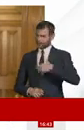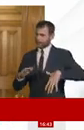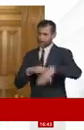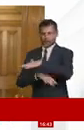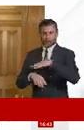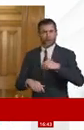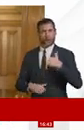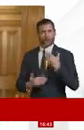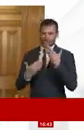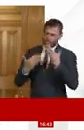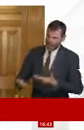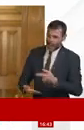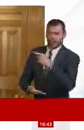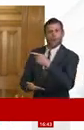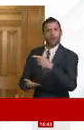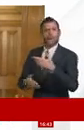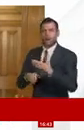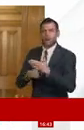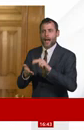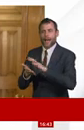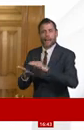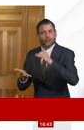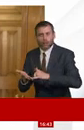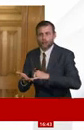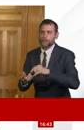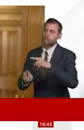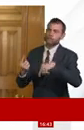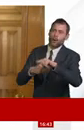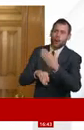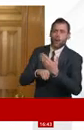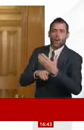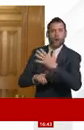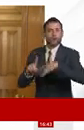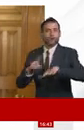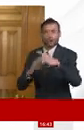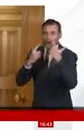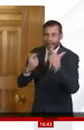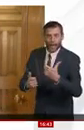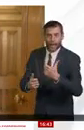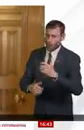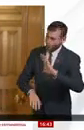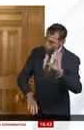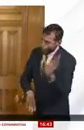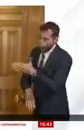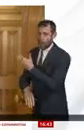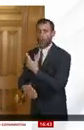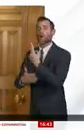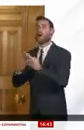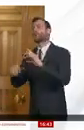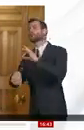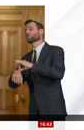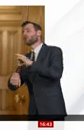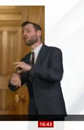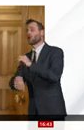the staff of the NHS those who work in social care all of you not just the doctors and nurses who normally get mentioned